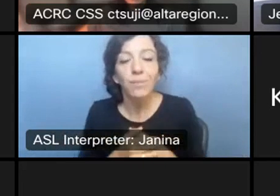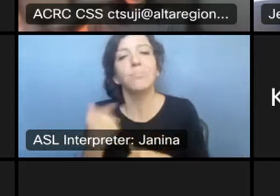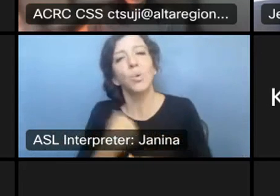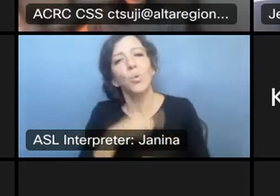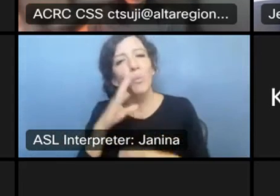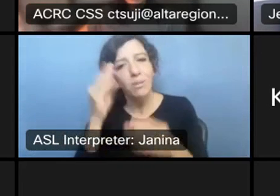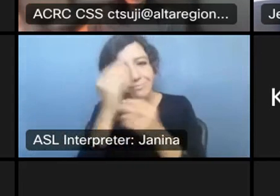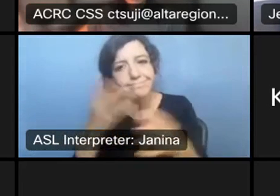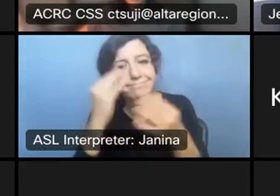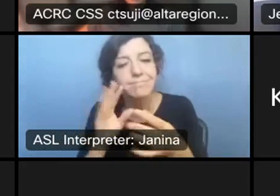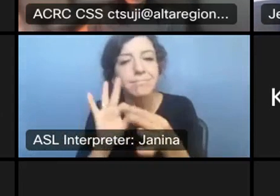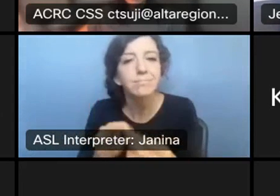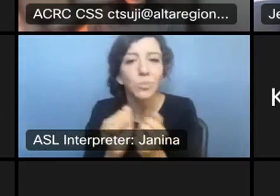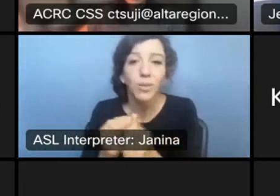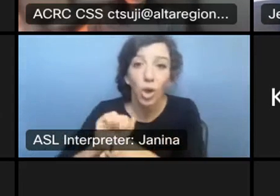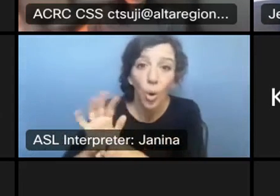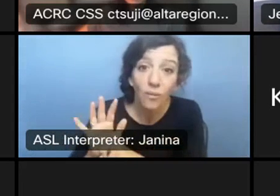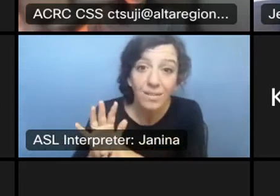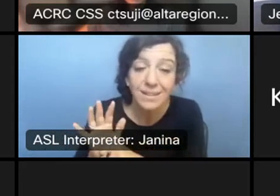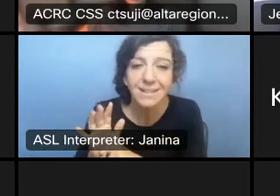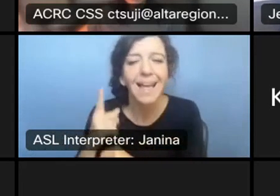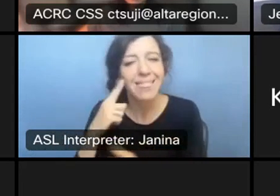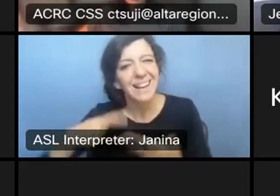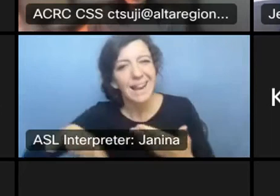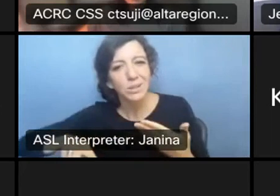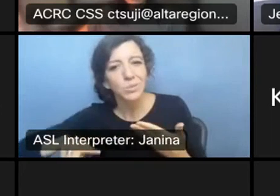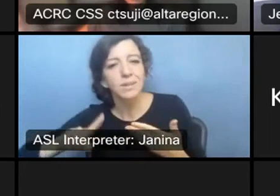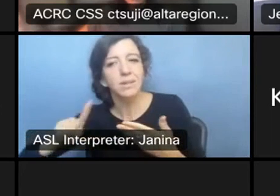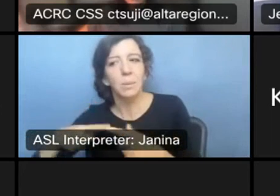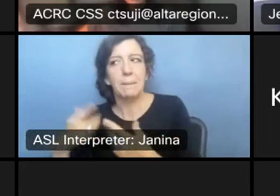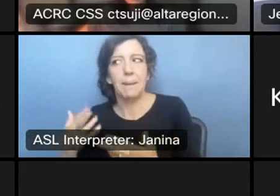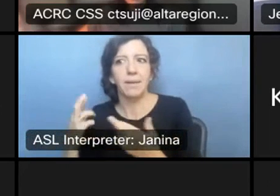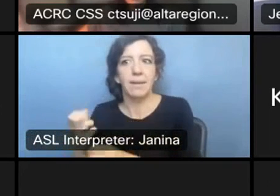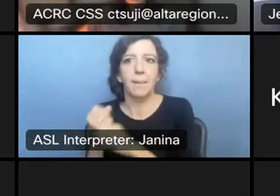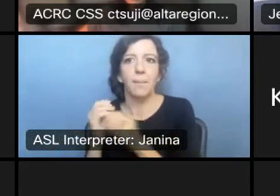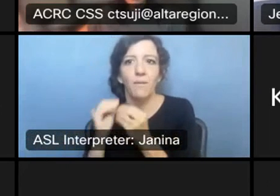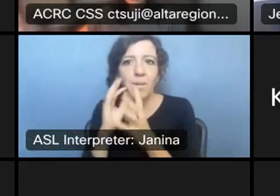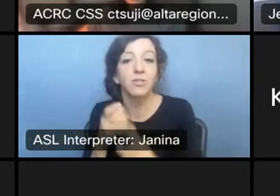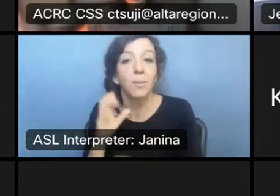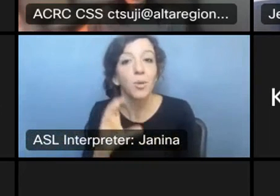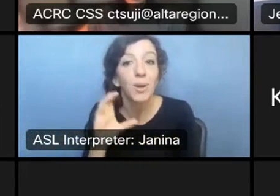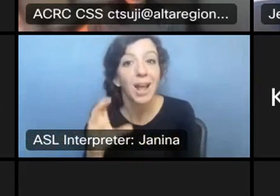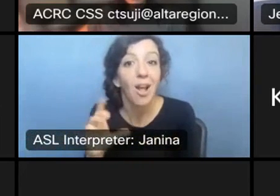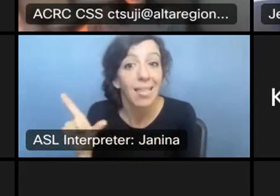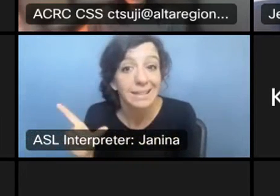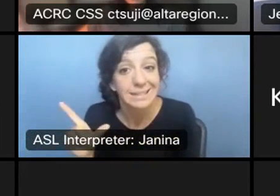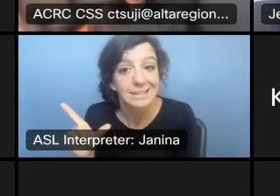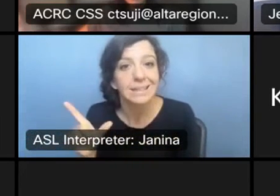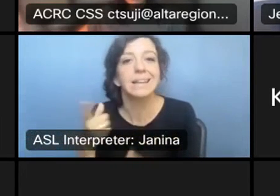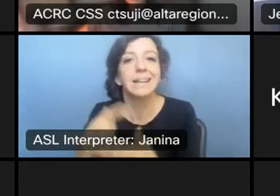you more about COVID things as well. I think next week too, if we can get a little information from community care licensing next week in our